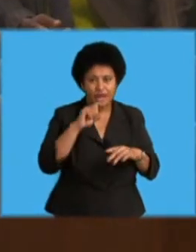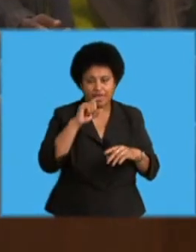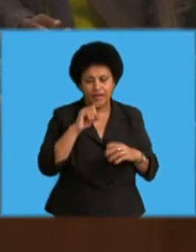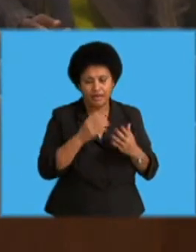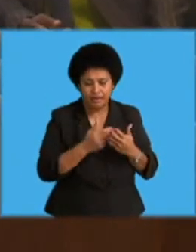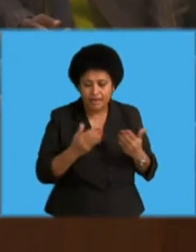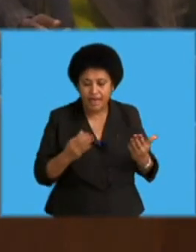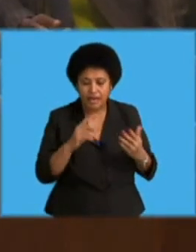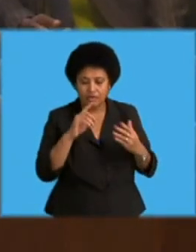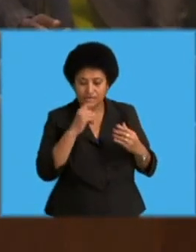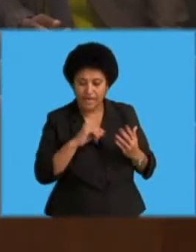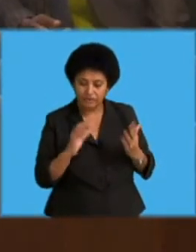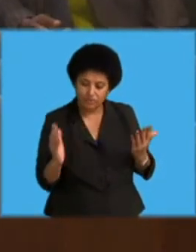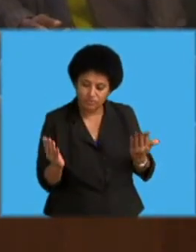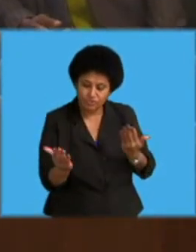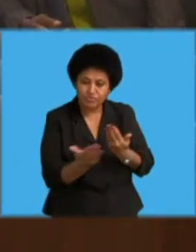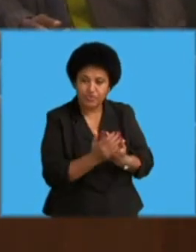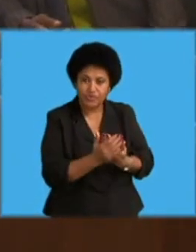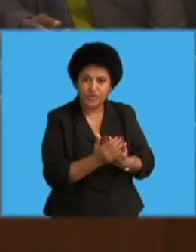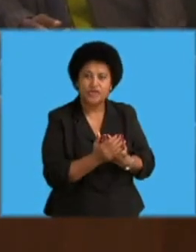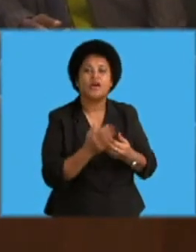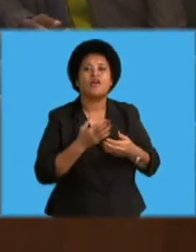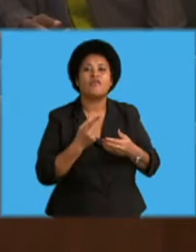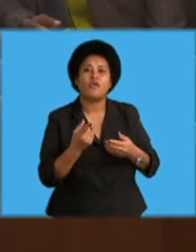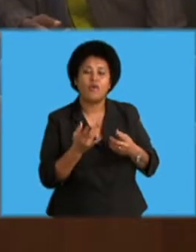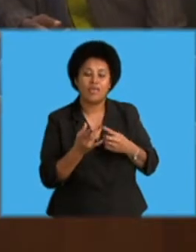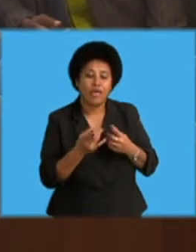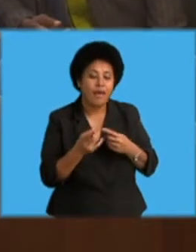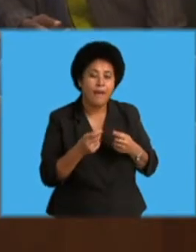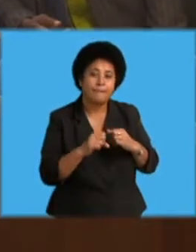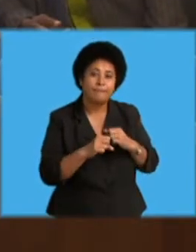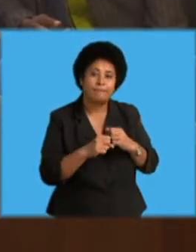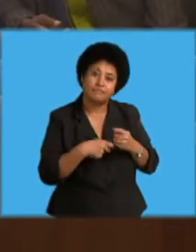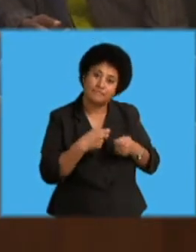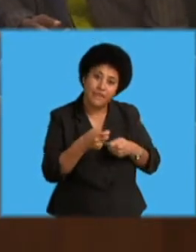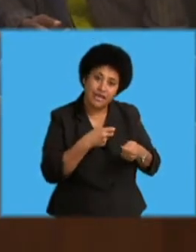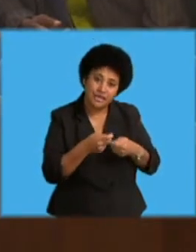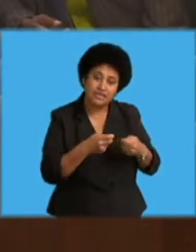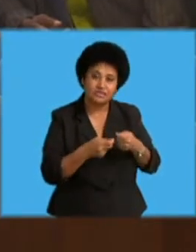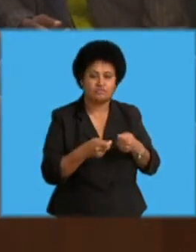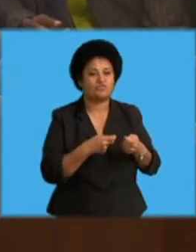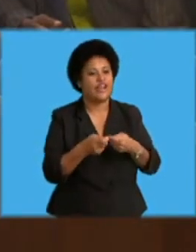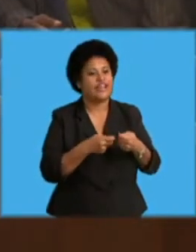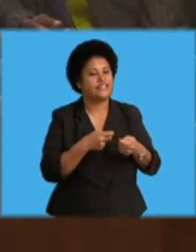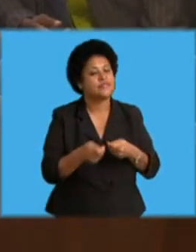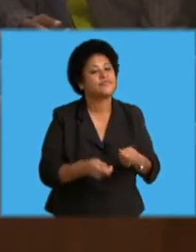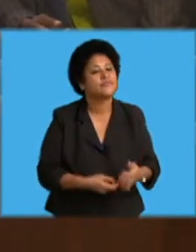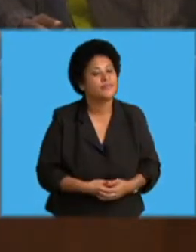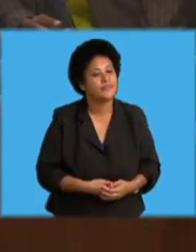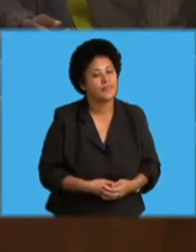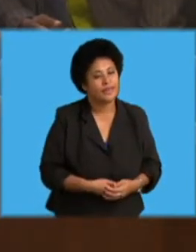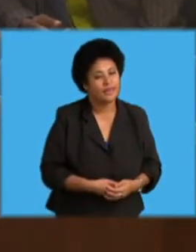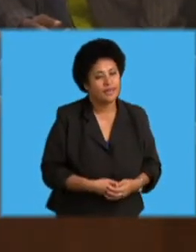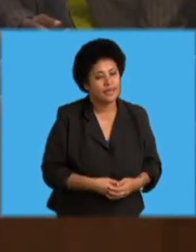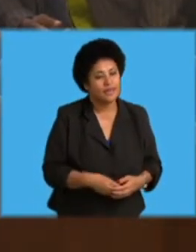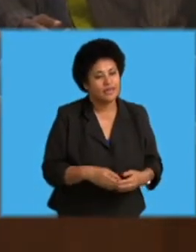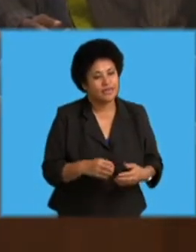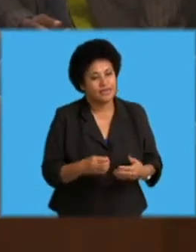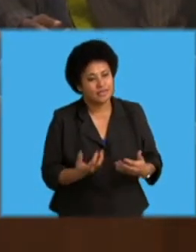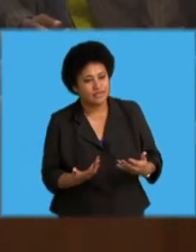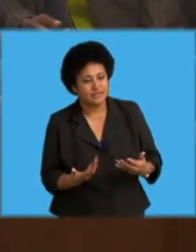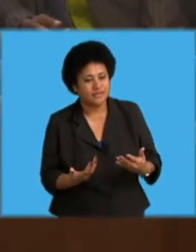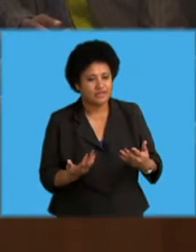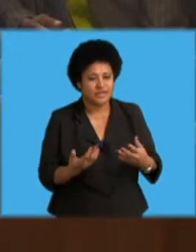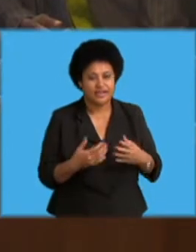actually get into secondary market trading. This Fijian market has actually not been susceptible to